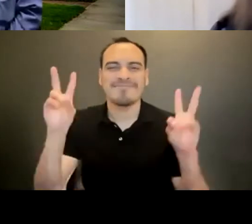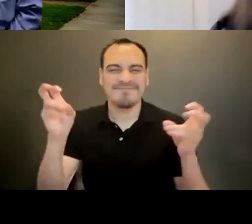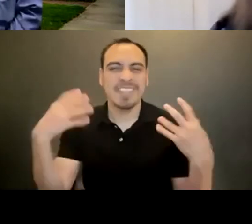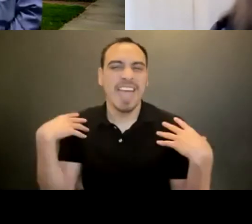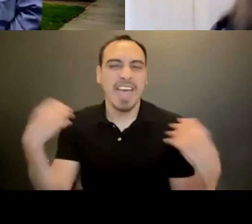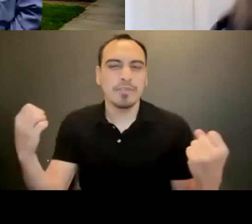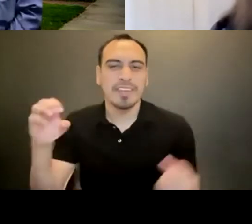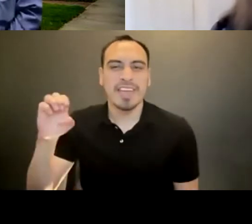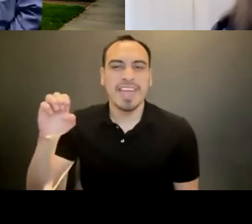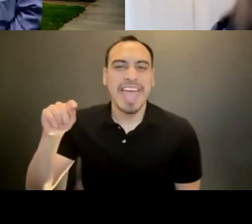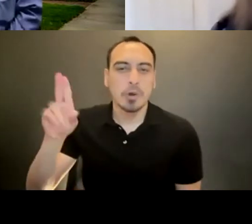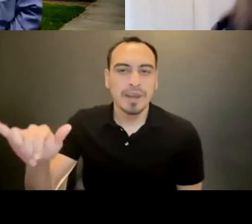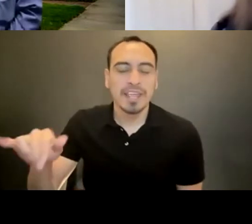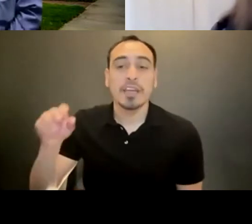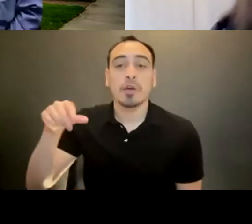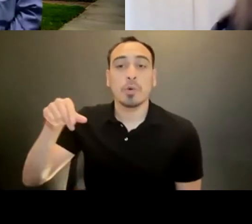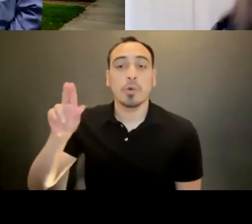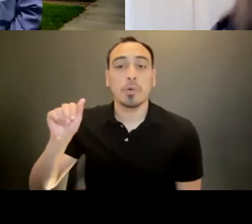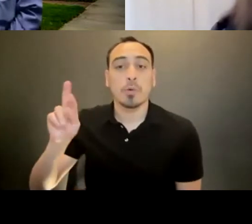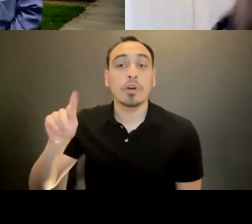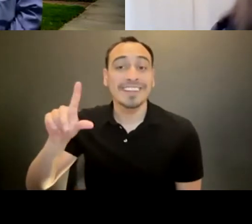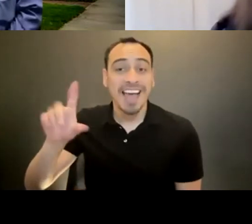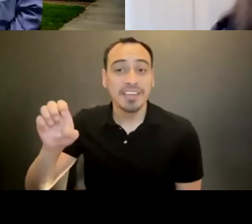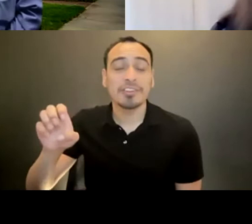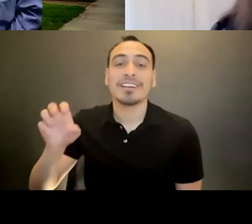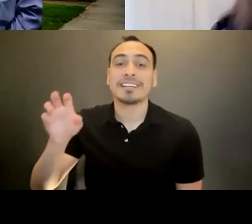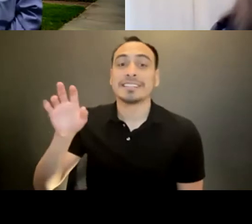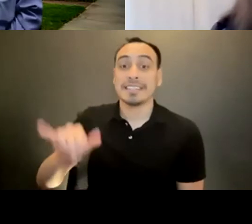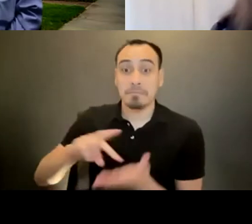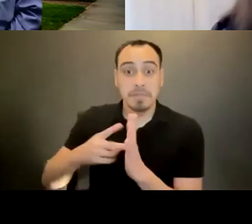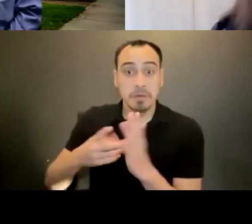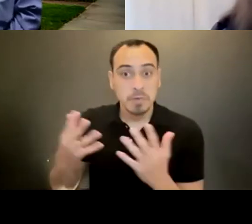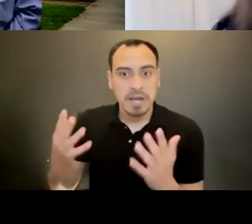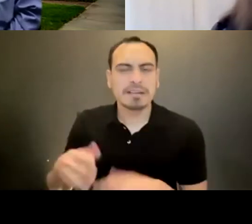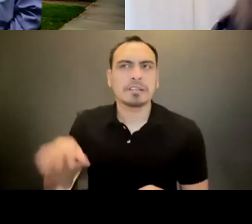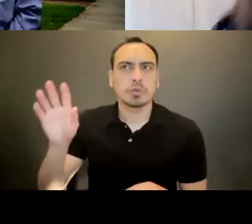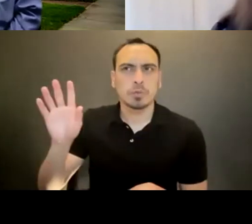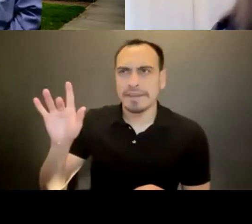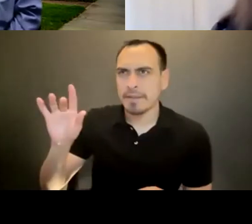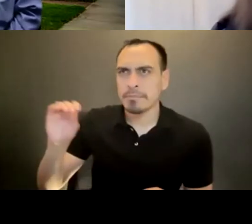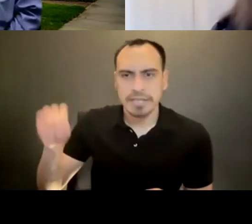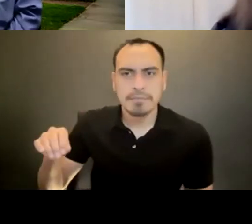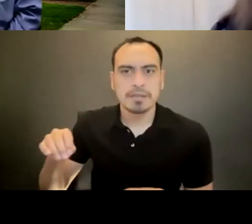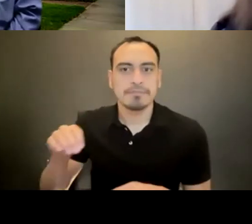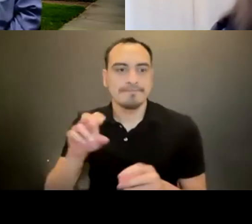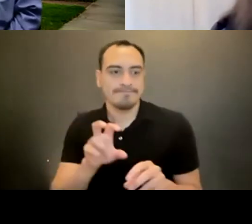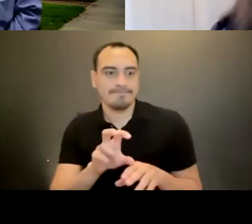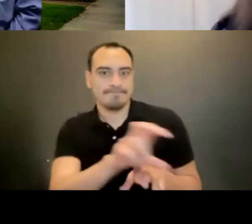the 25% of the zip codes that are in the represent the most